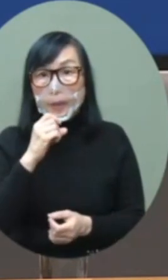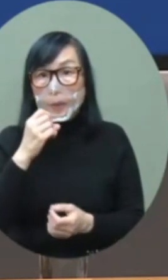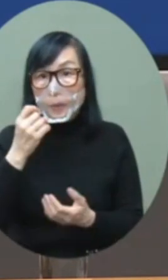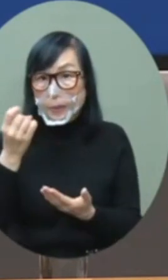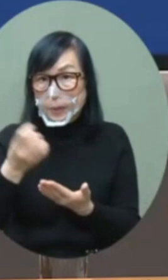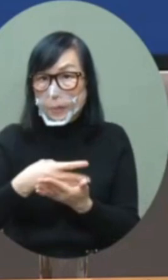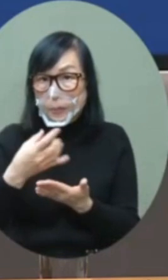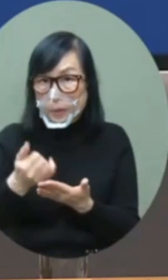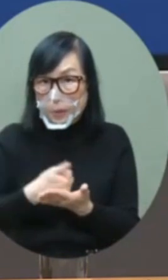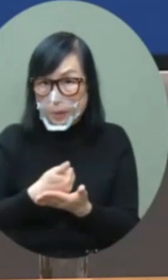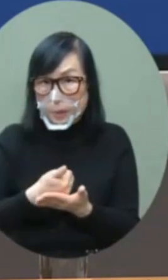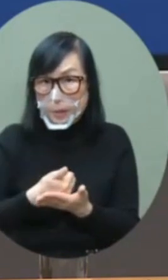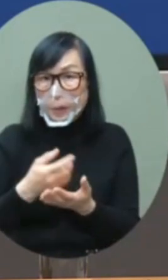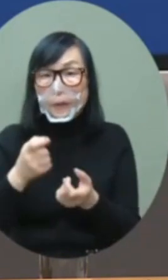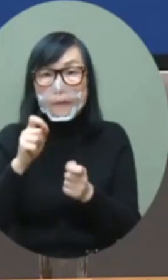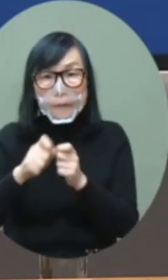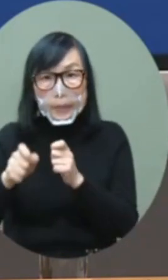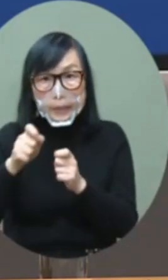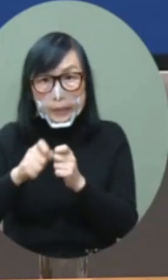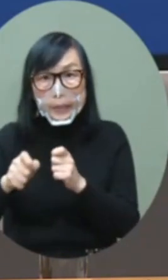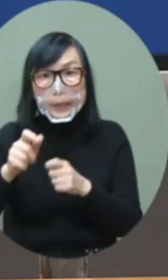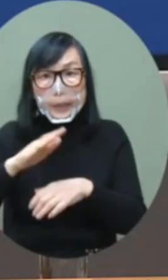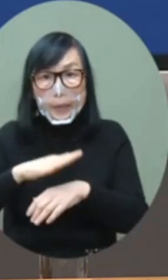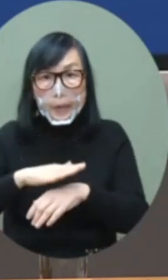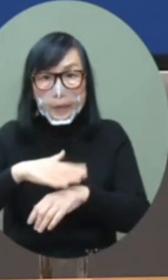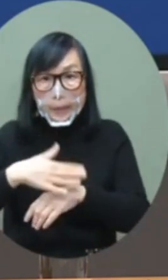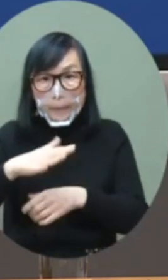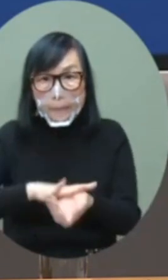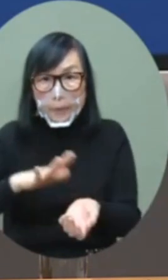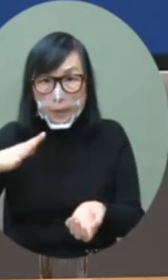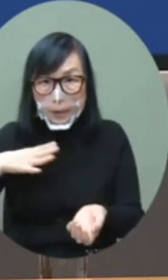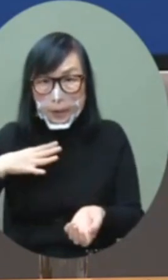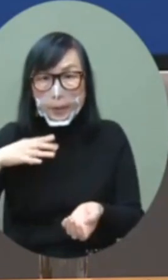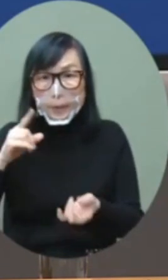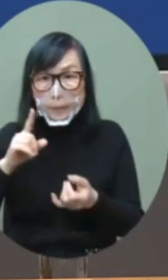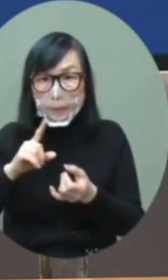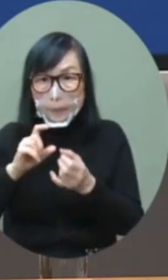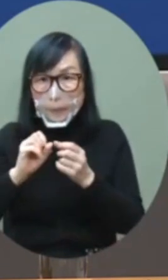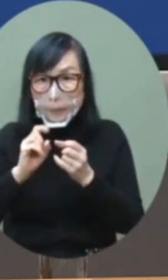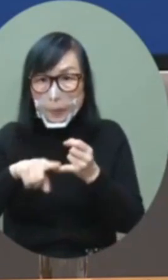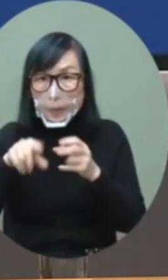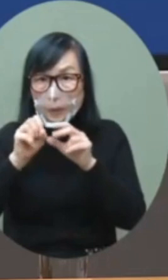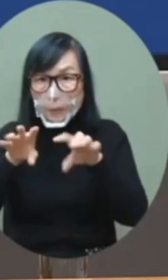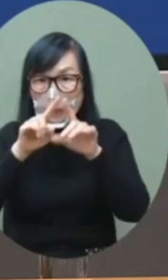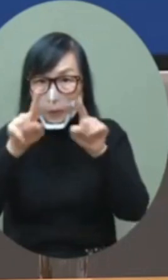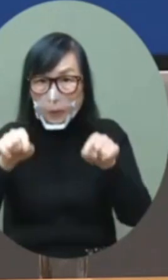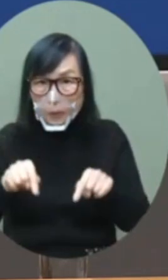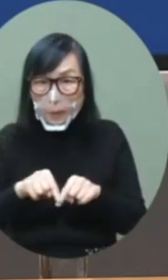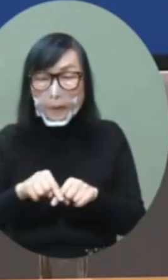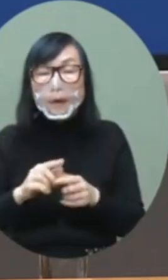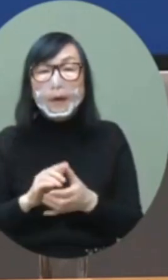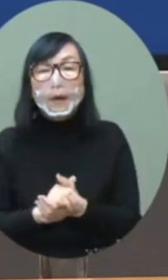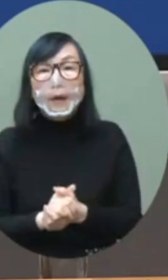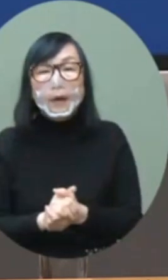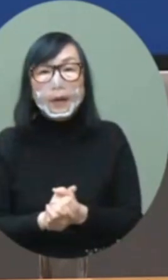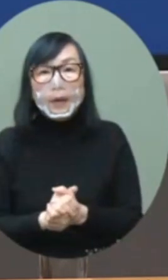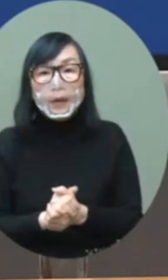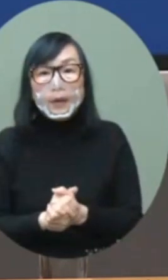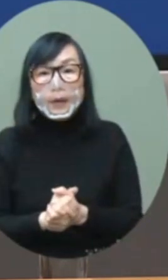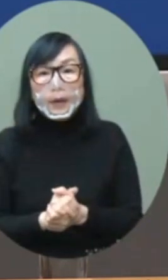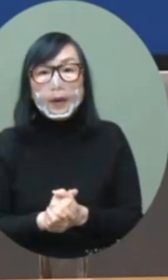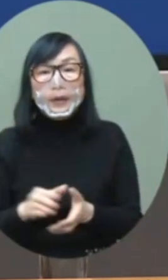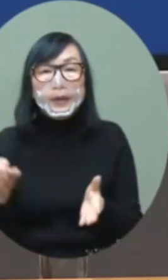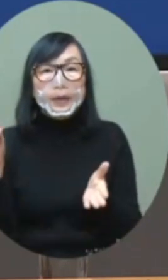wave, I have promised that we would devise a roadmap in anticipation